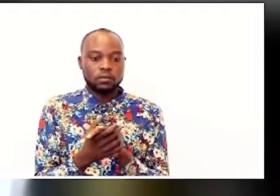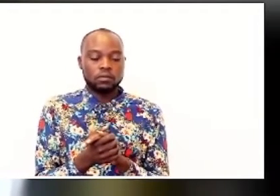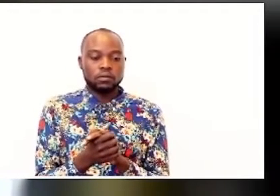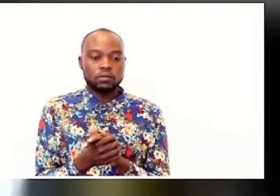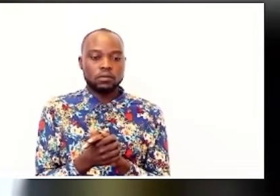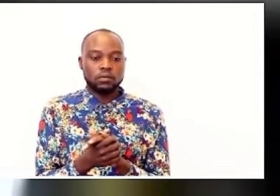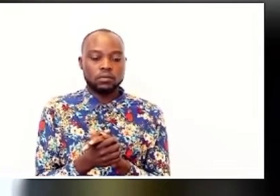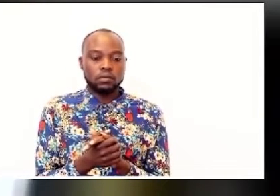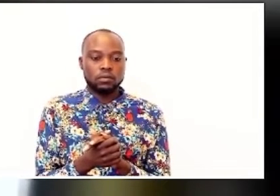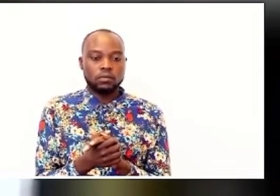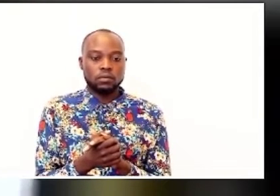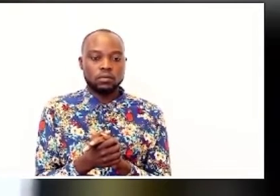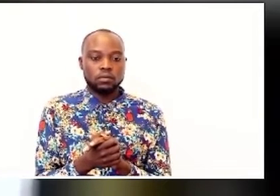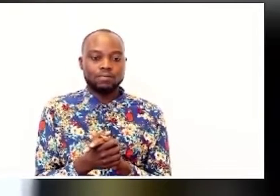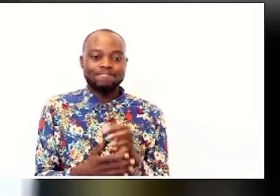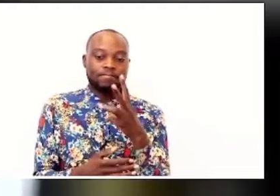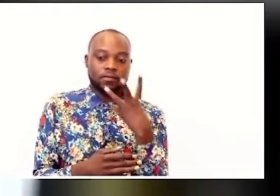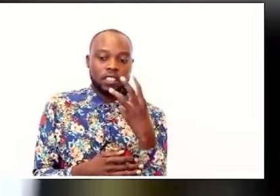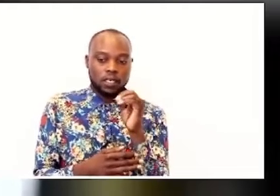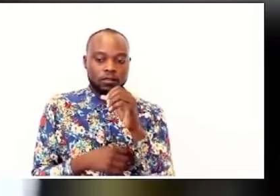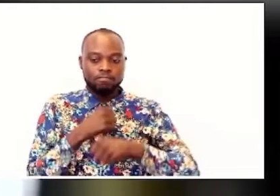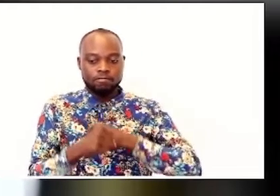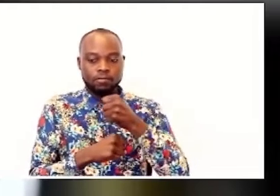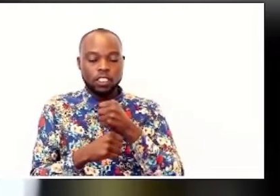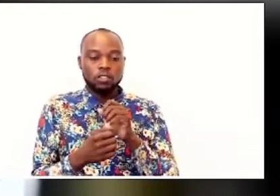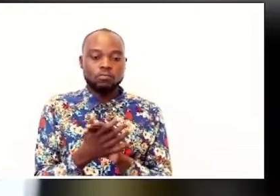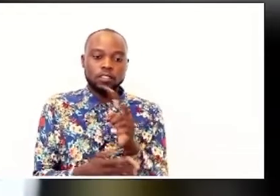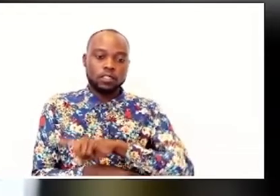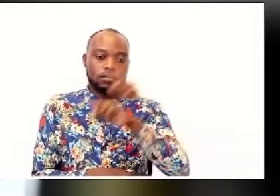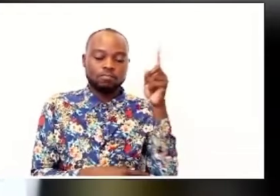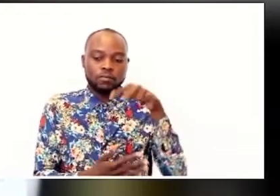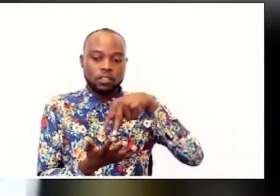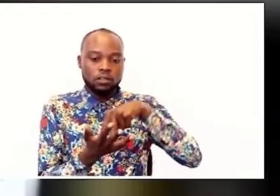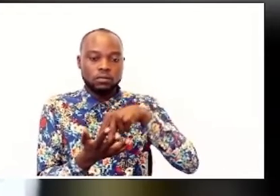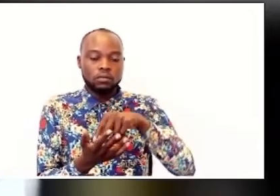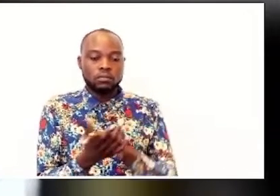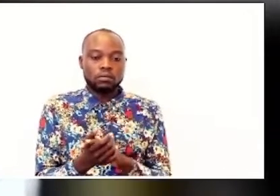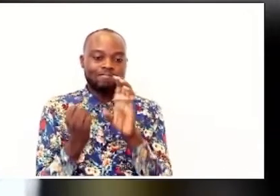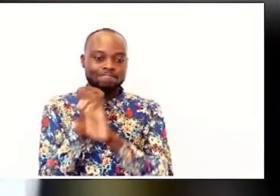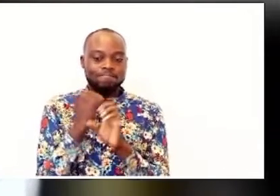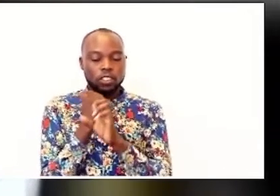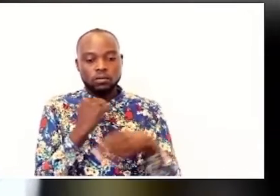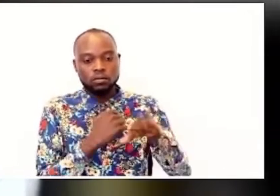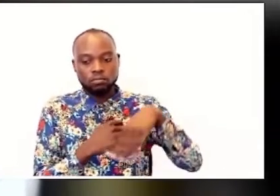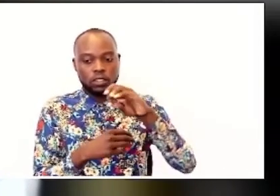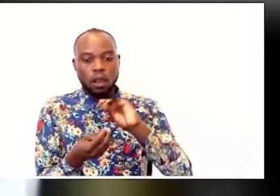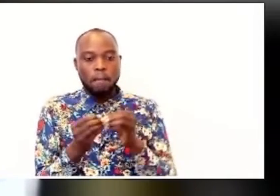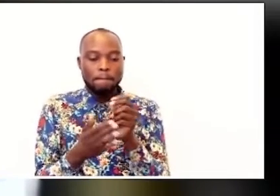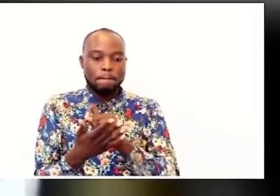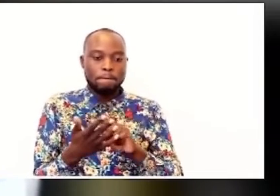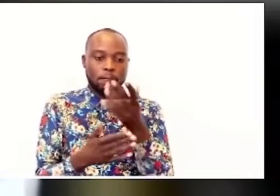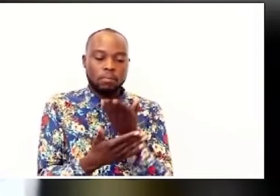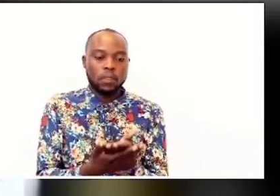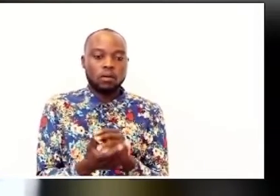For the 30 years of the international climate negotiations, every African country has sent a delegation, mostly